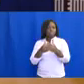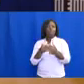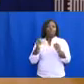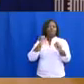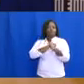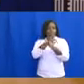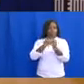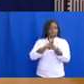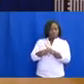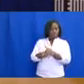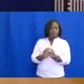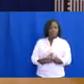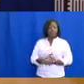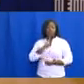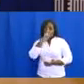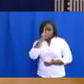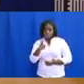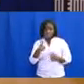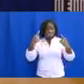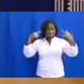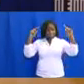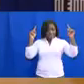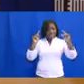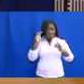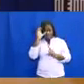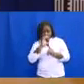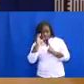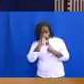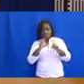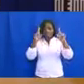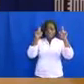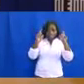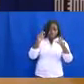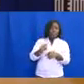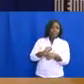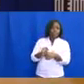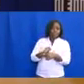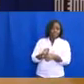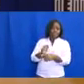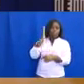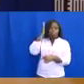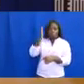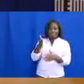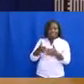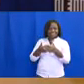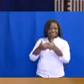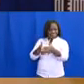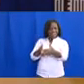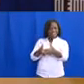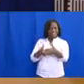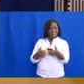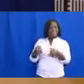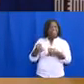Indeed, the success of our tracing, testing, and treating will lead, in the end,